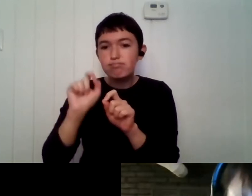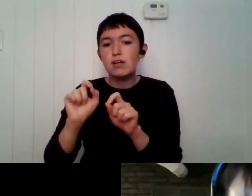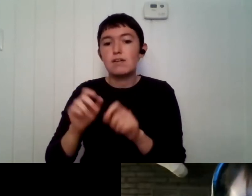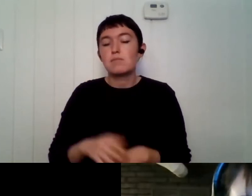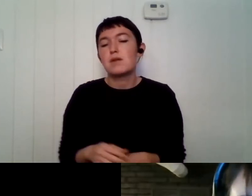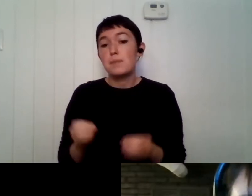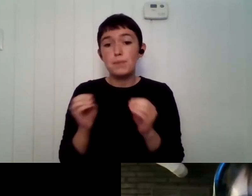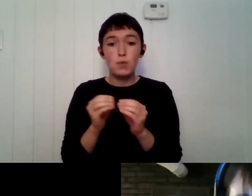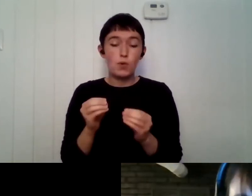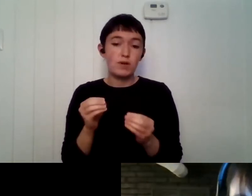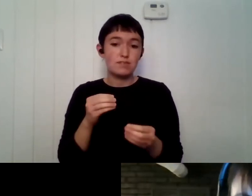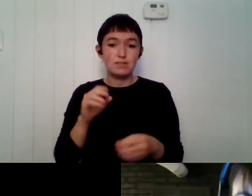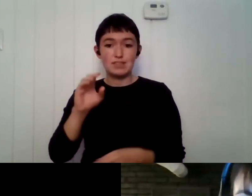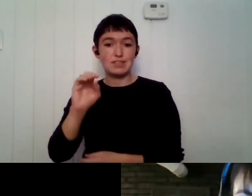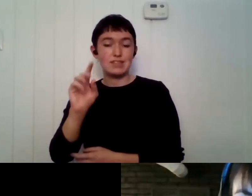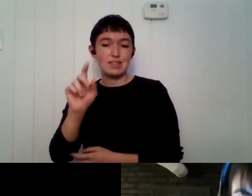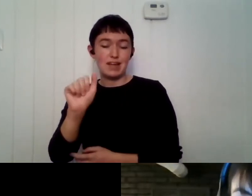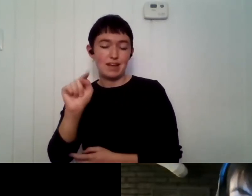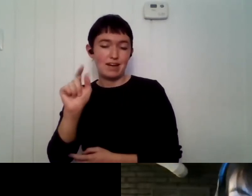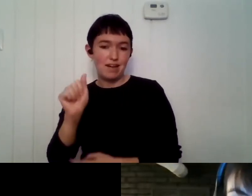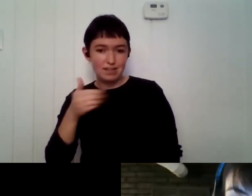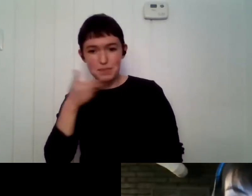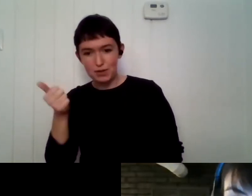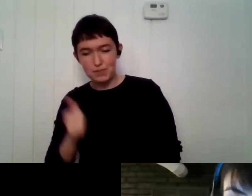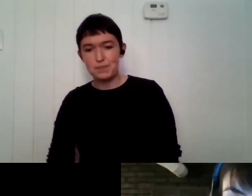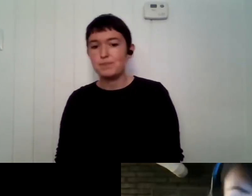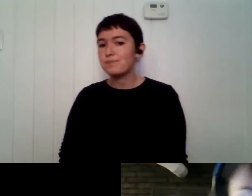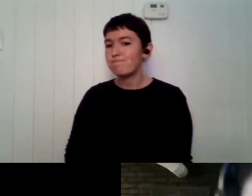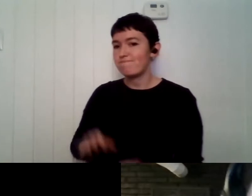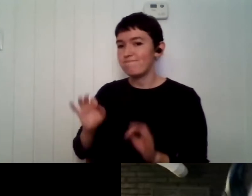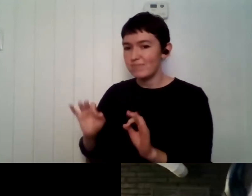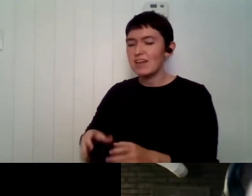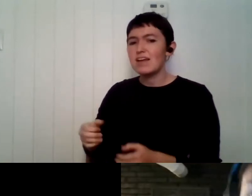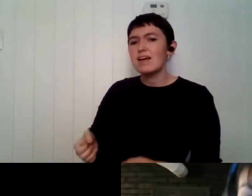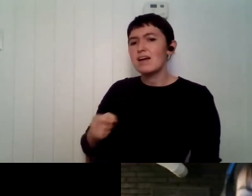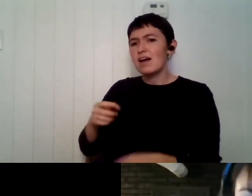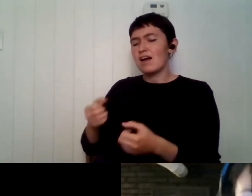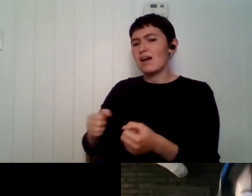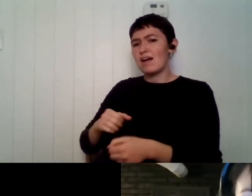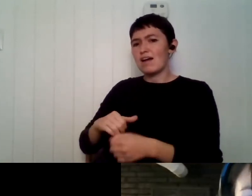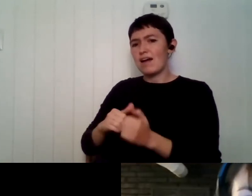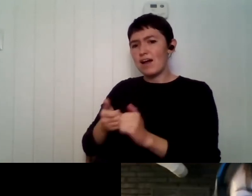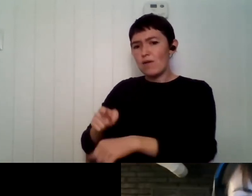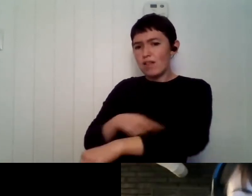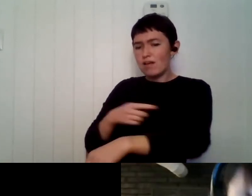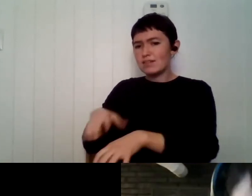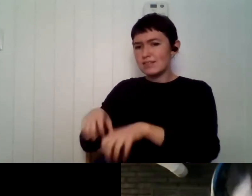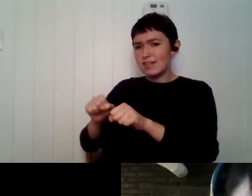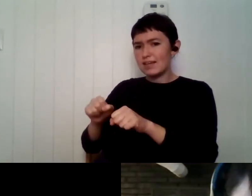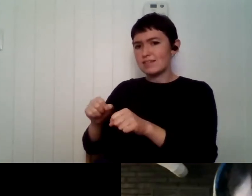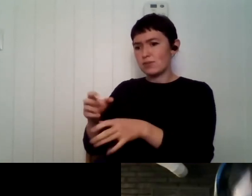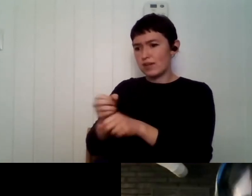Very cool. The next question is, how long did it take to get a PhD in chemistry? So it took me 5 years, which I think is,